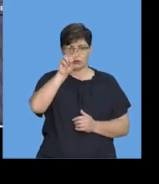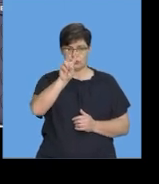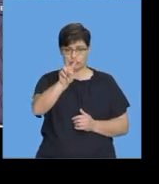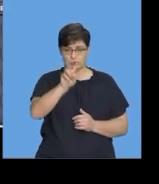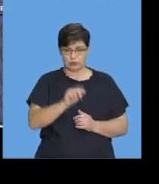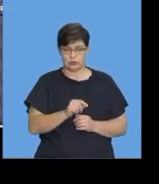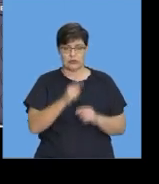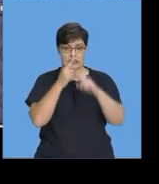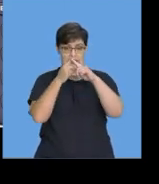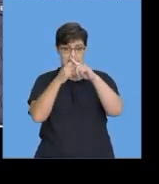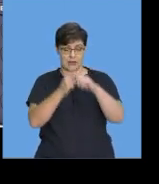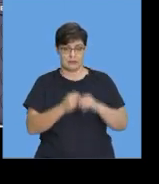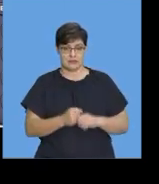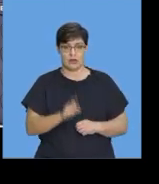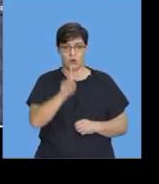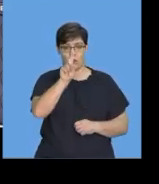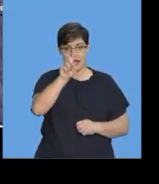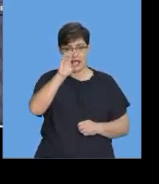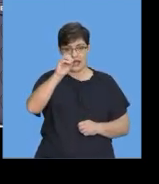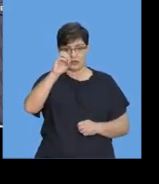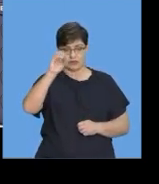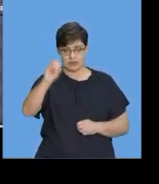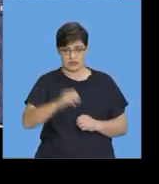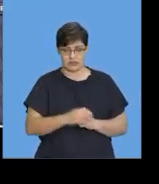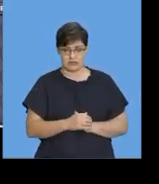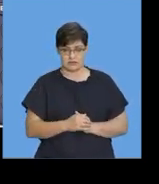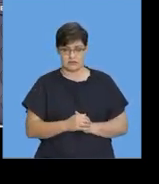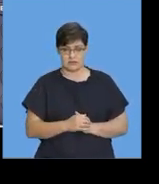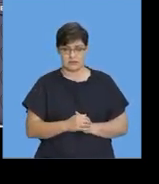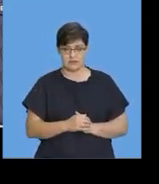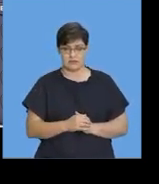7.2 times 100.